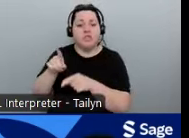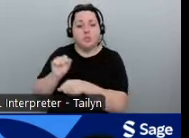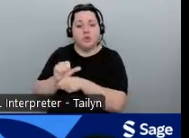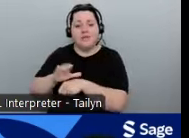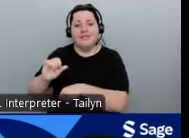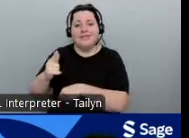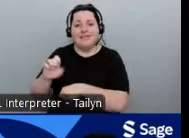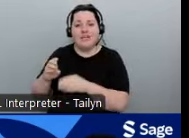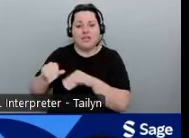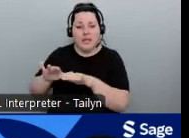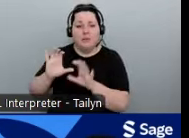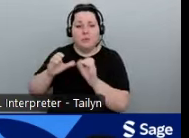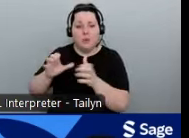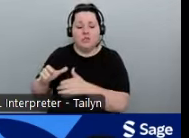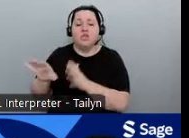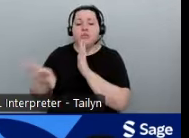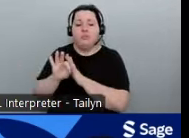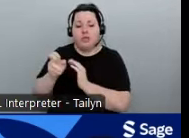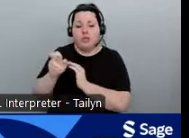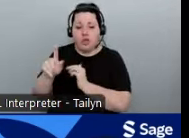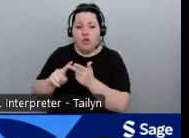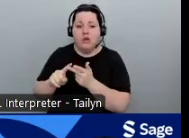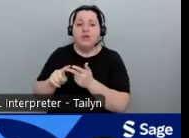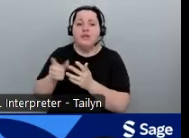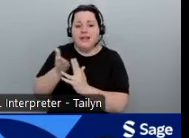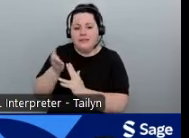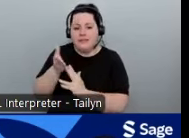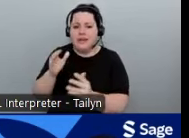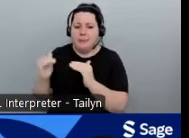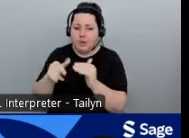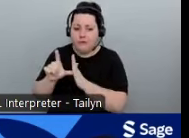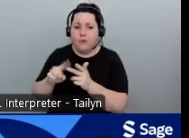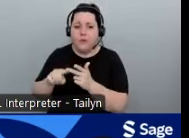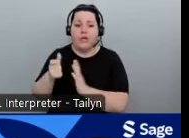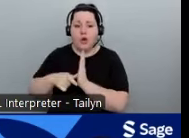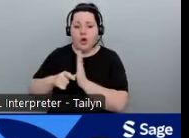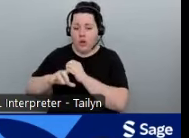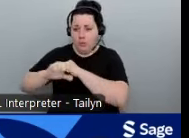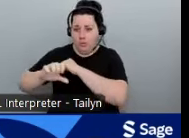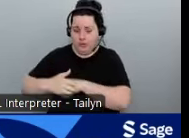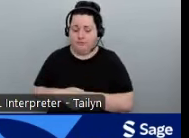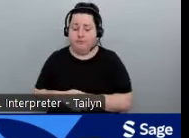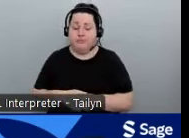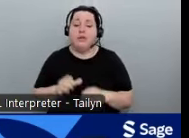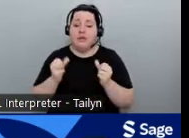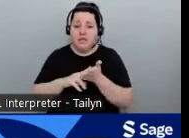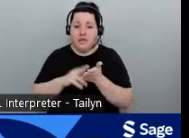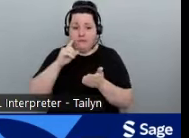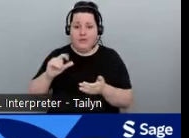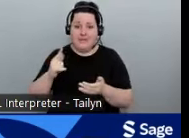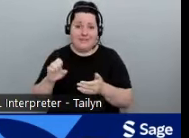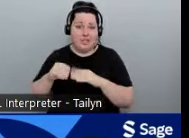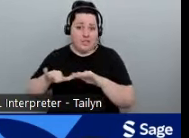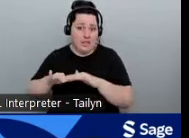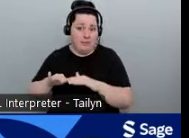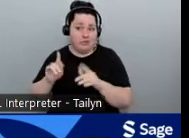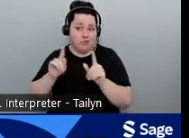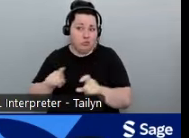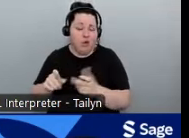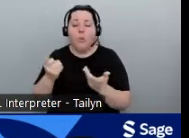courses on choosing a journal, navigating peer review, and article promotion. You can sign up for a trial for Sage Campus or check with your institution